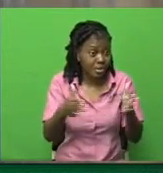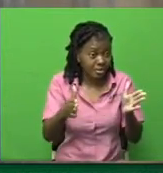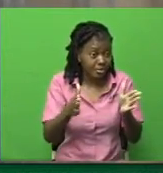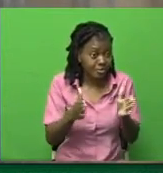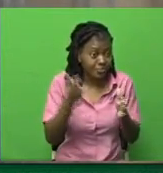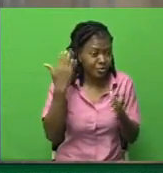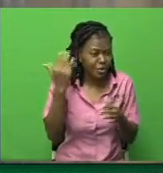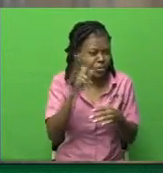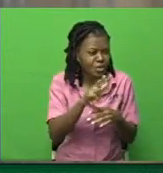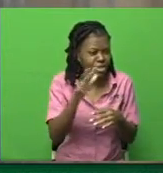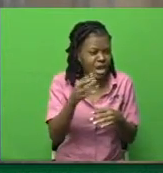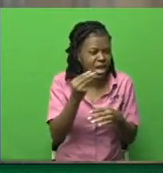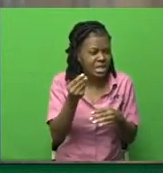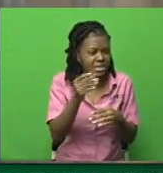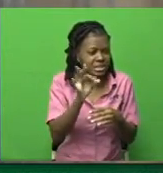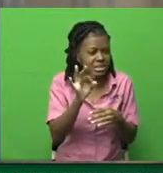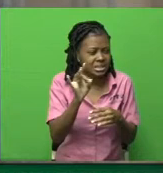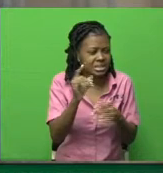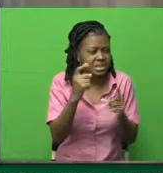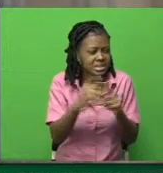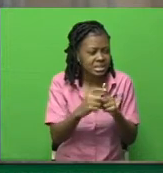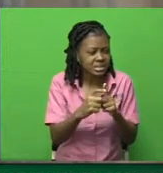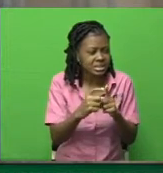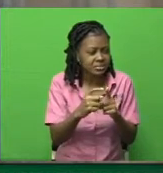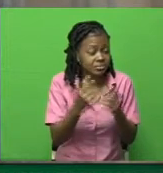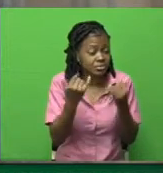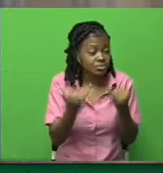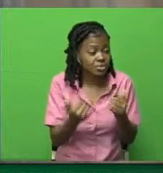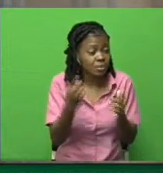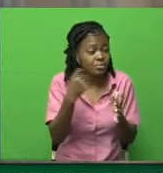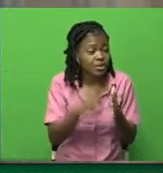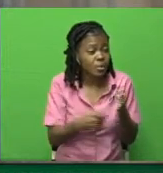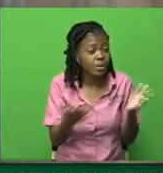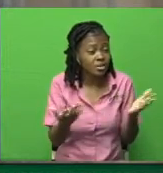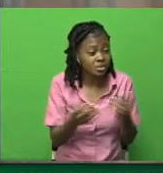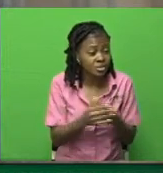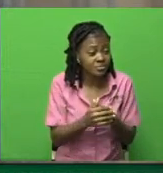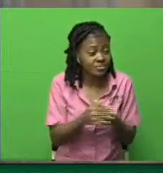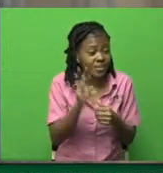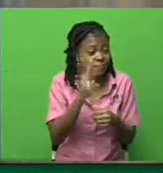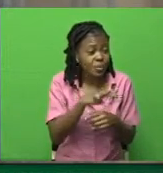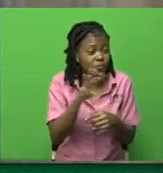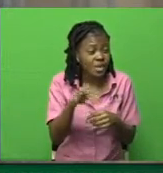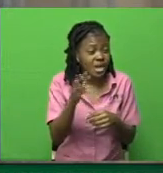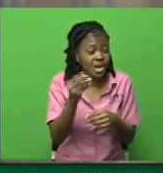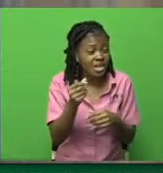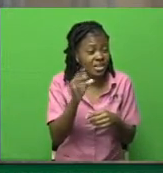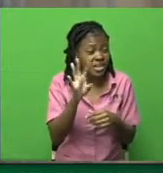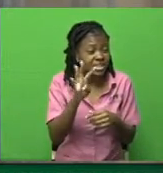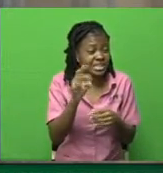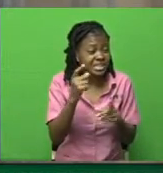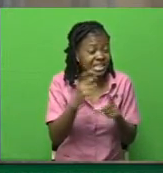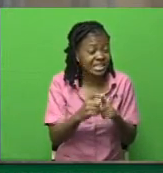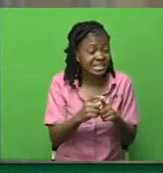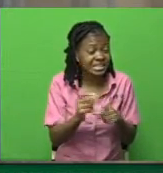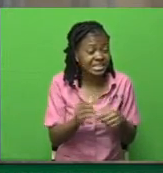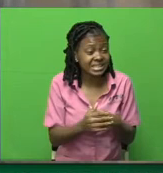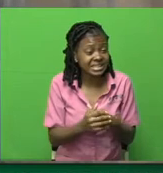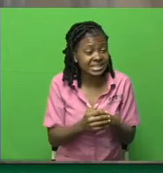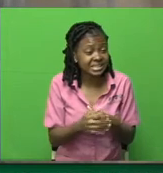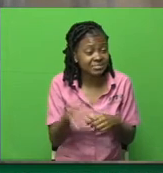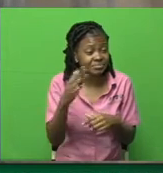and 98 cents in 2015. no to 44.56 an increase of